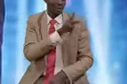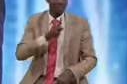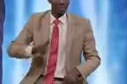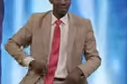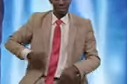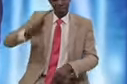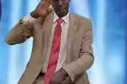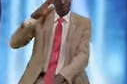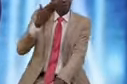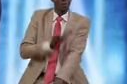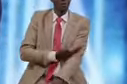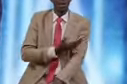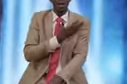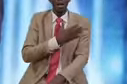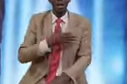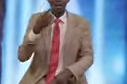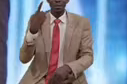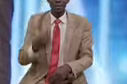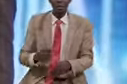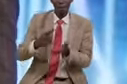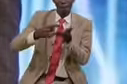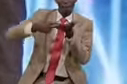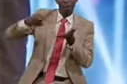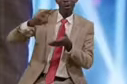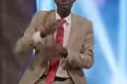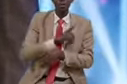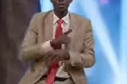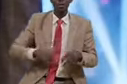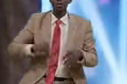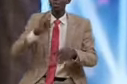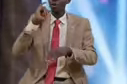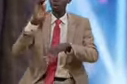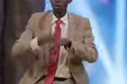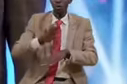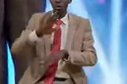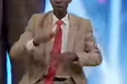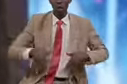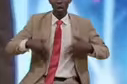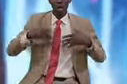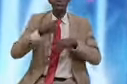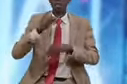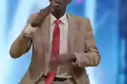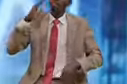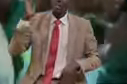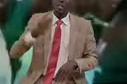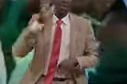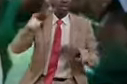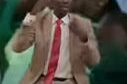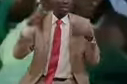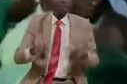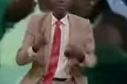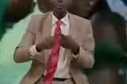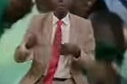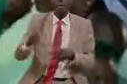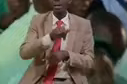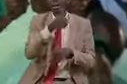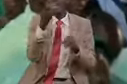the Lord is upon your life, and no evil will happen to you anymore.